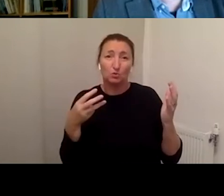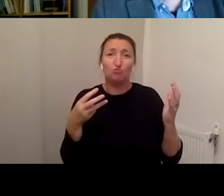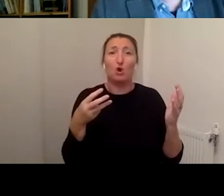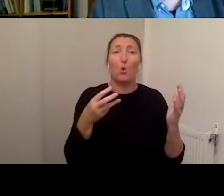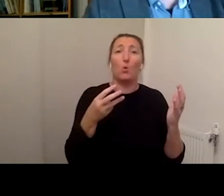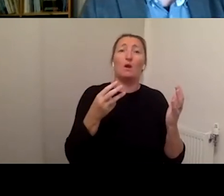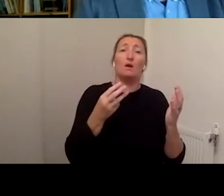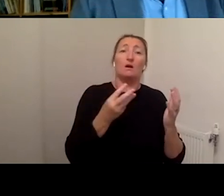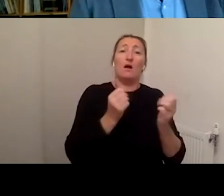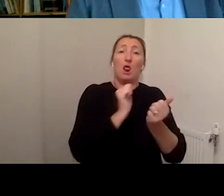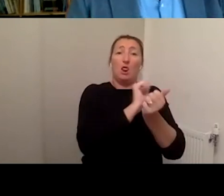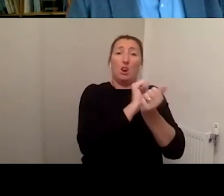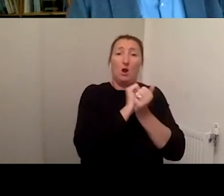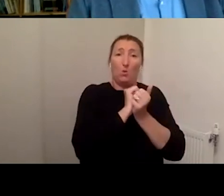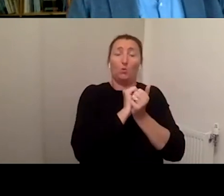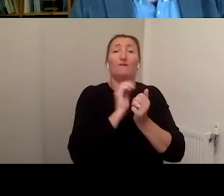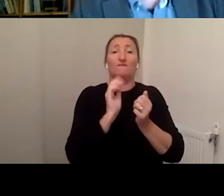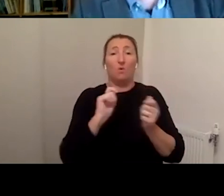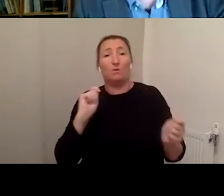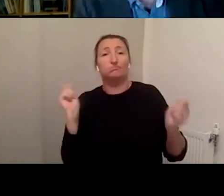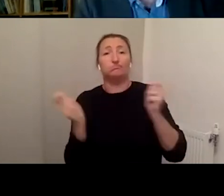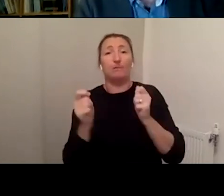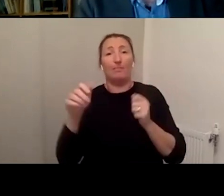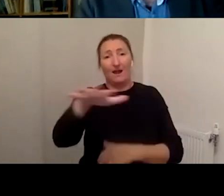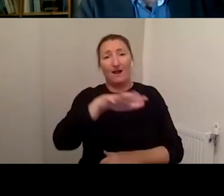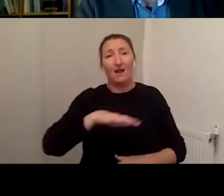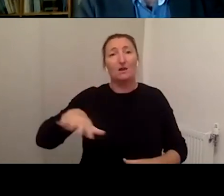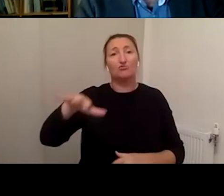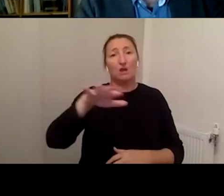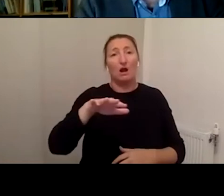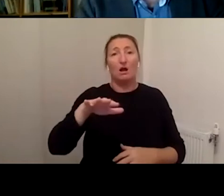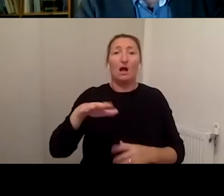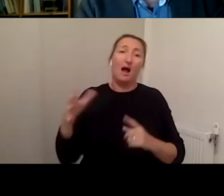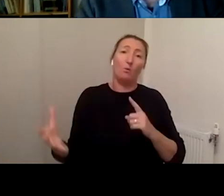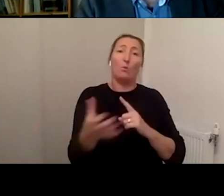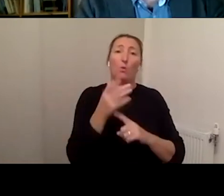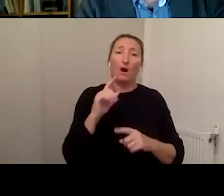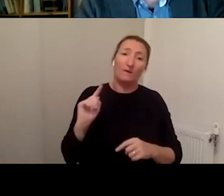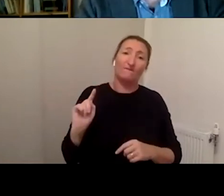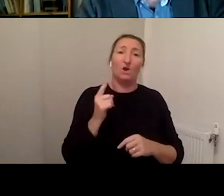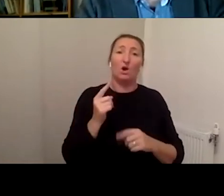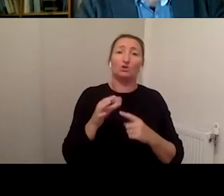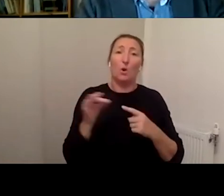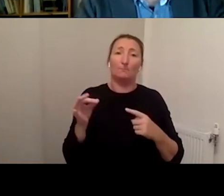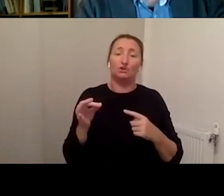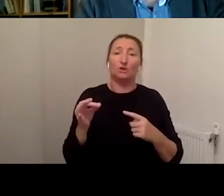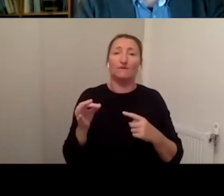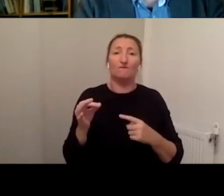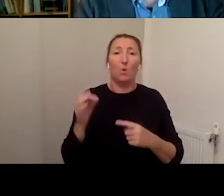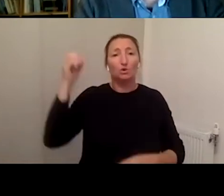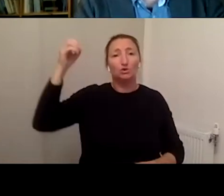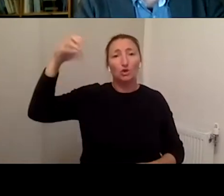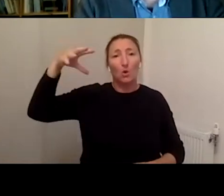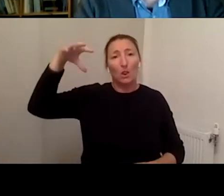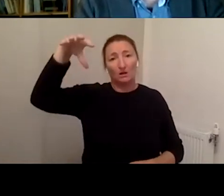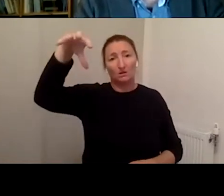personal guarantees, and we got our plan permission, and lo and behold, we won that first auction. So we have our first solar site to be built next year. And we thought, do you know